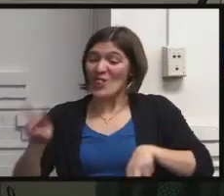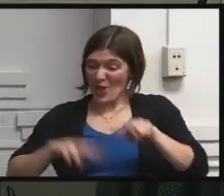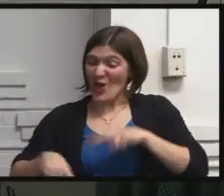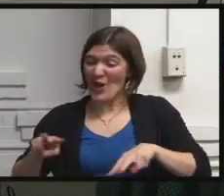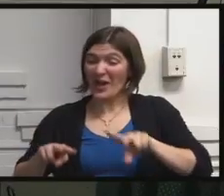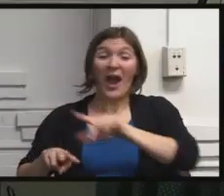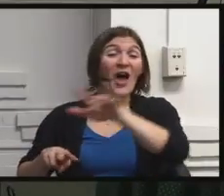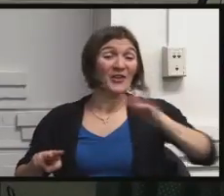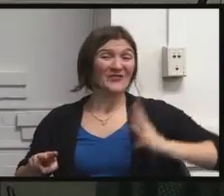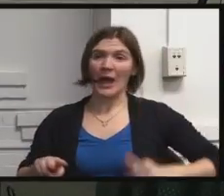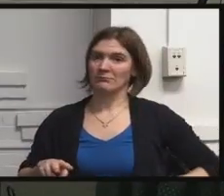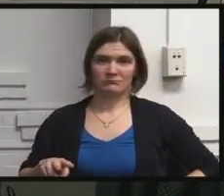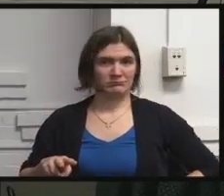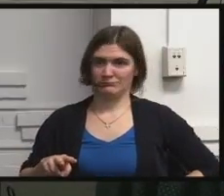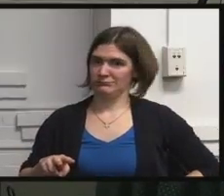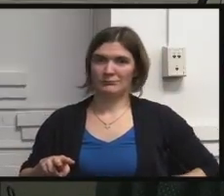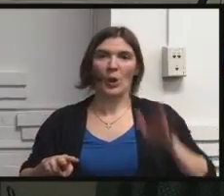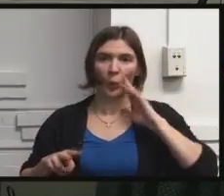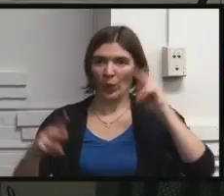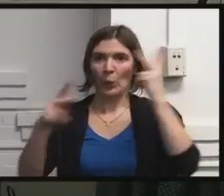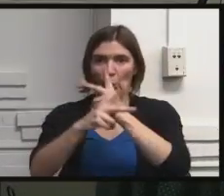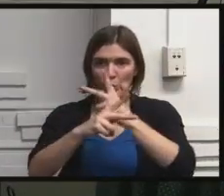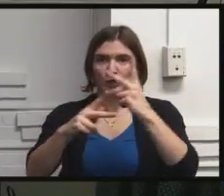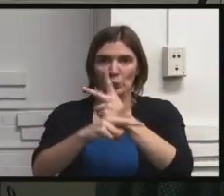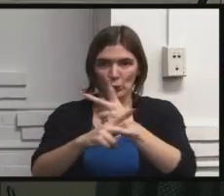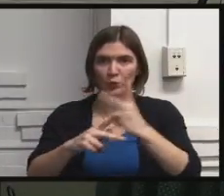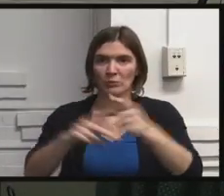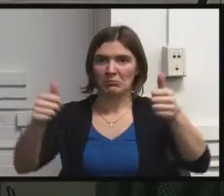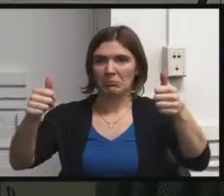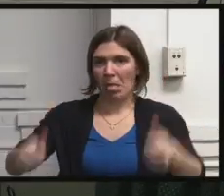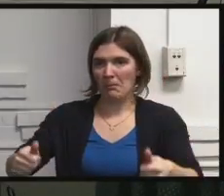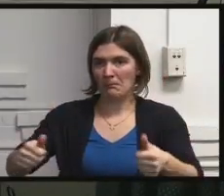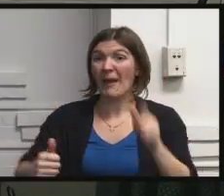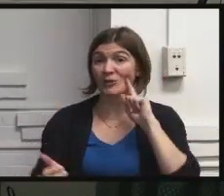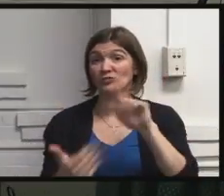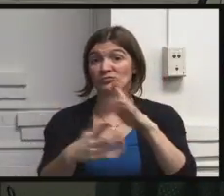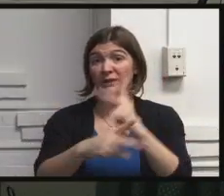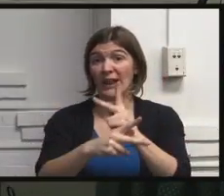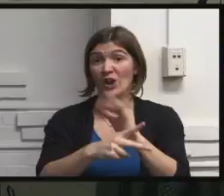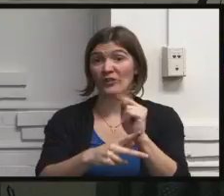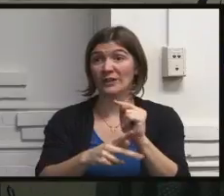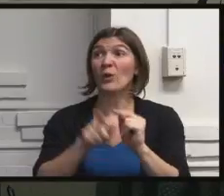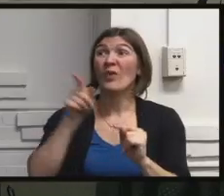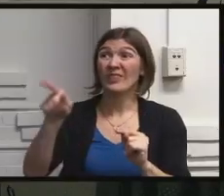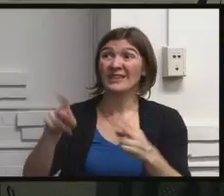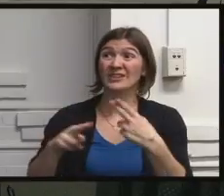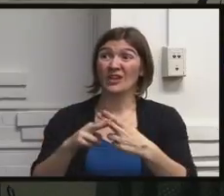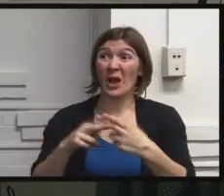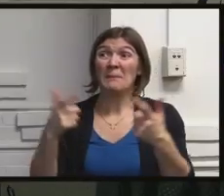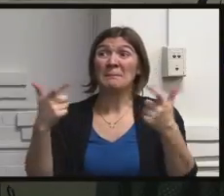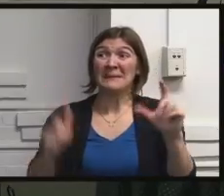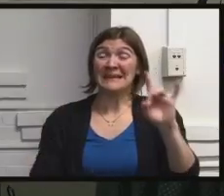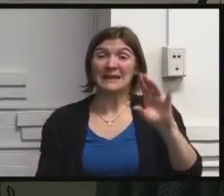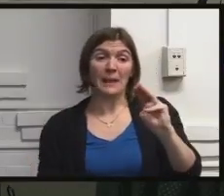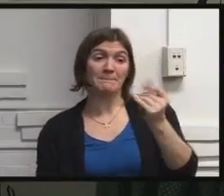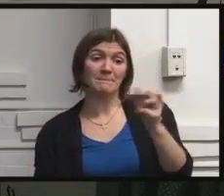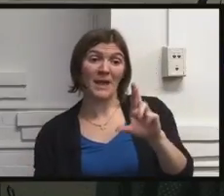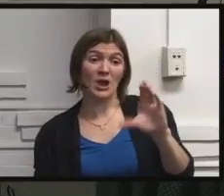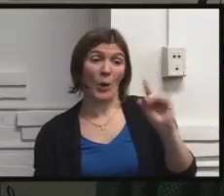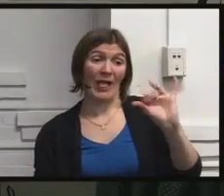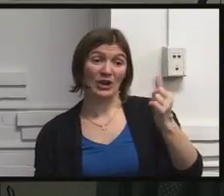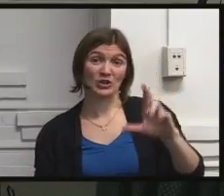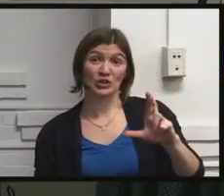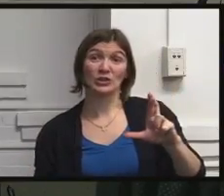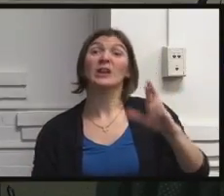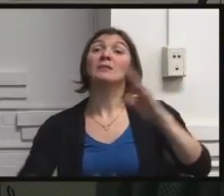of deterioration, it's basically just going to continue like wildfire and needs to be addressed. So this is considered a major collector. It is 88 feet. It was